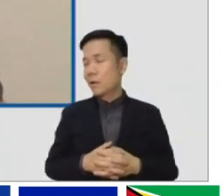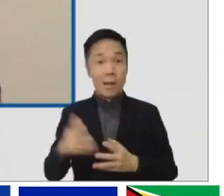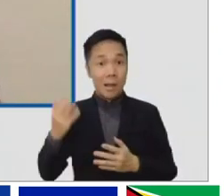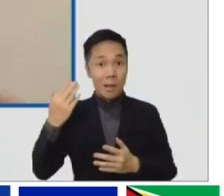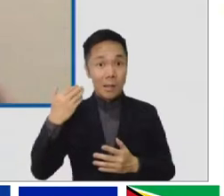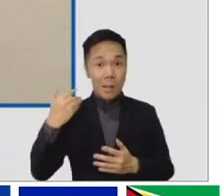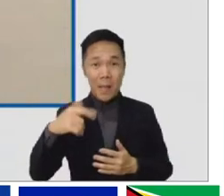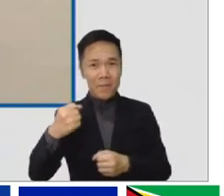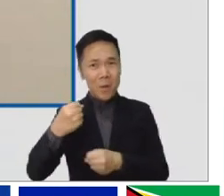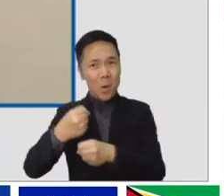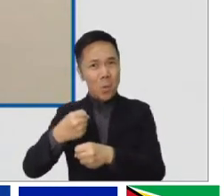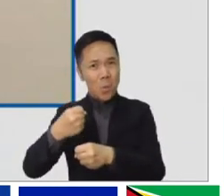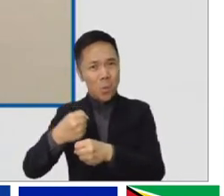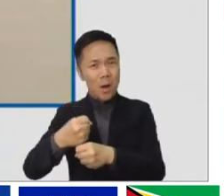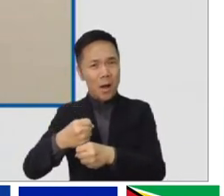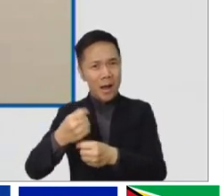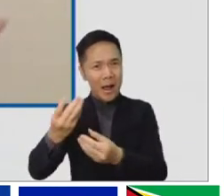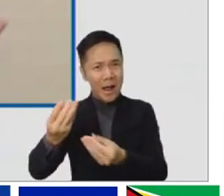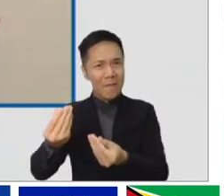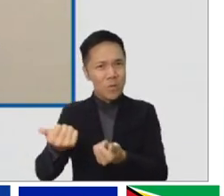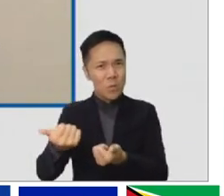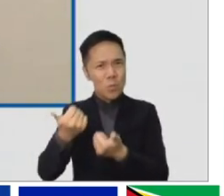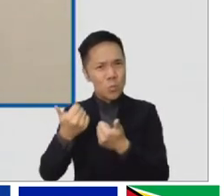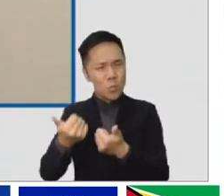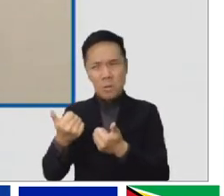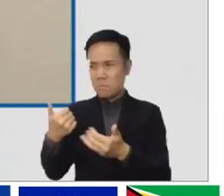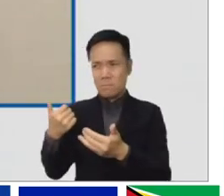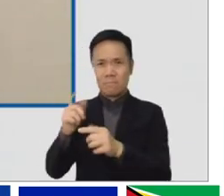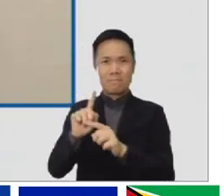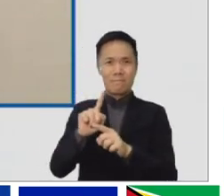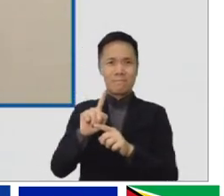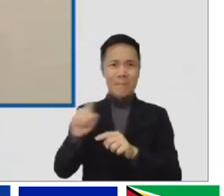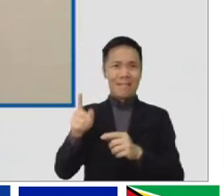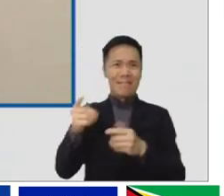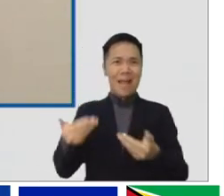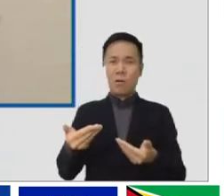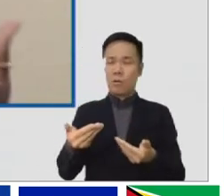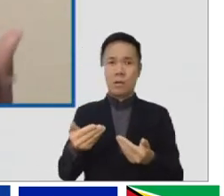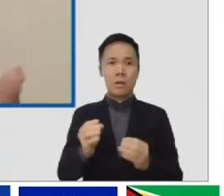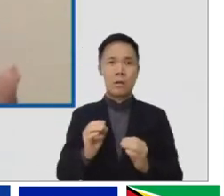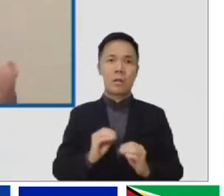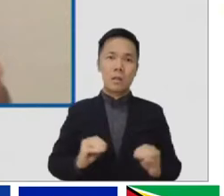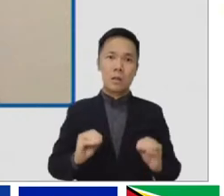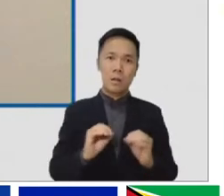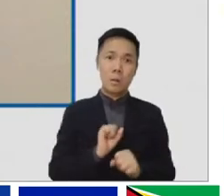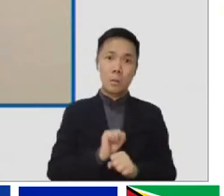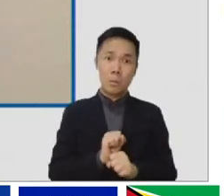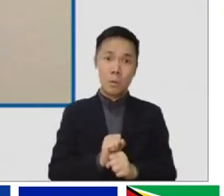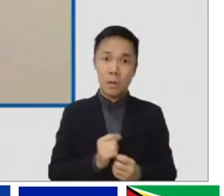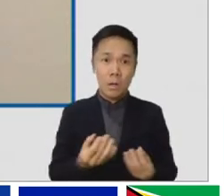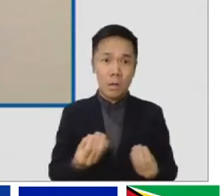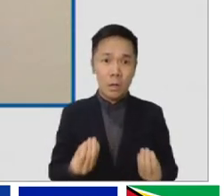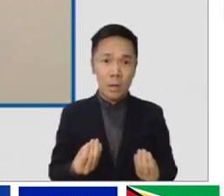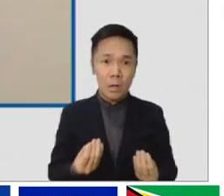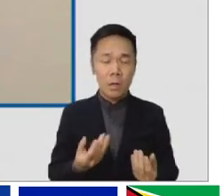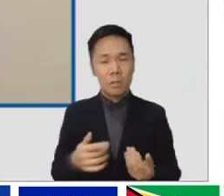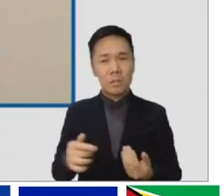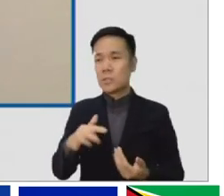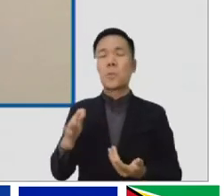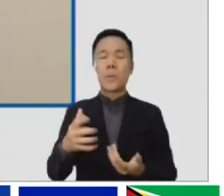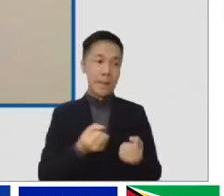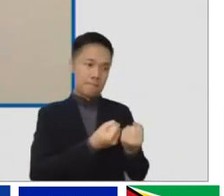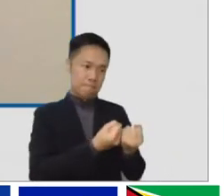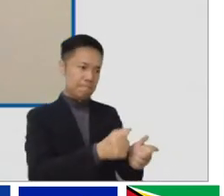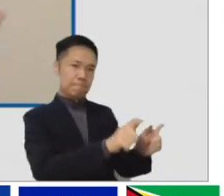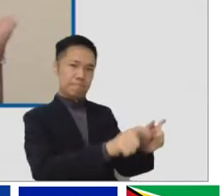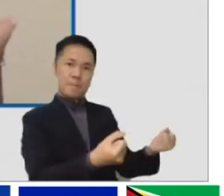in the communities. So we immediately moved towards providing these persons with some support. Additionally,